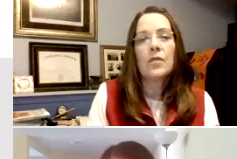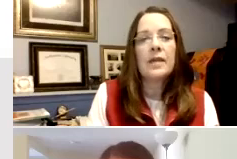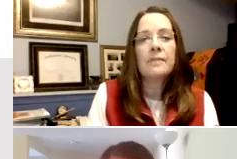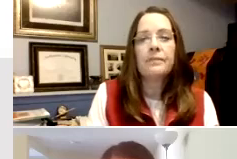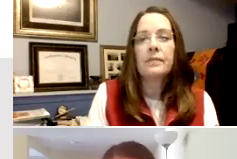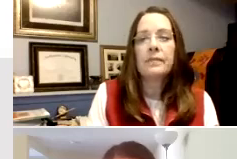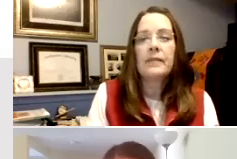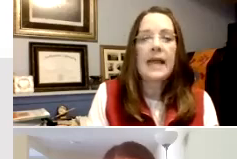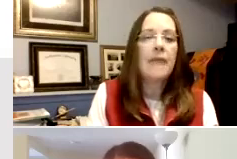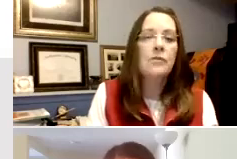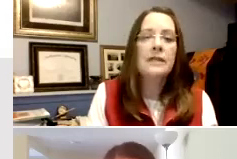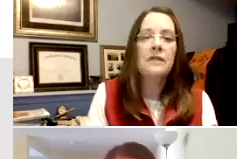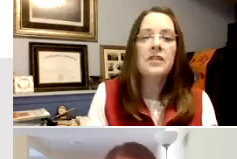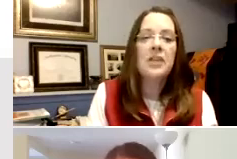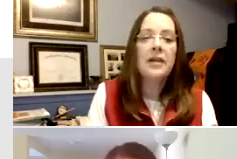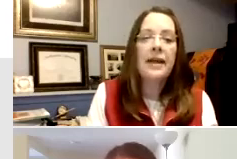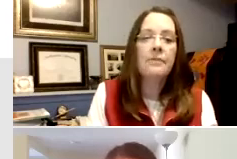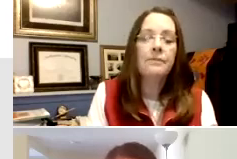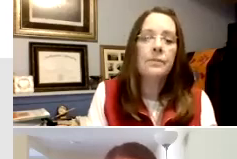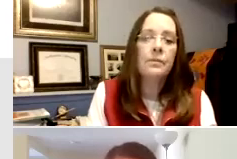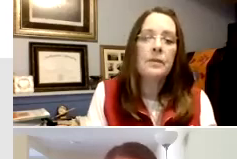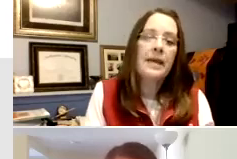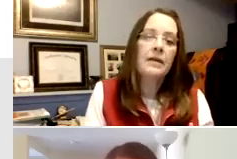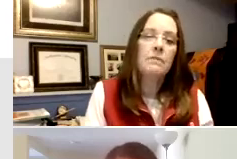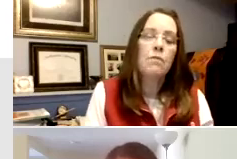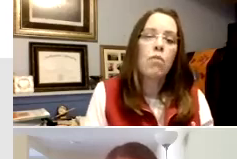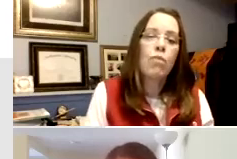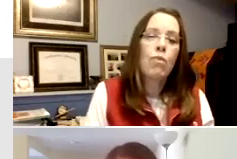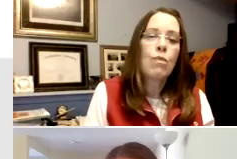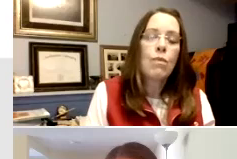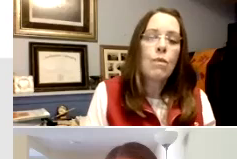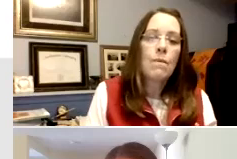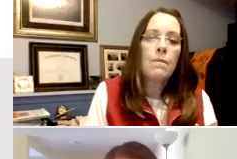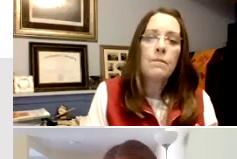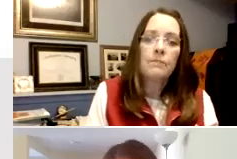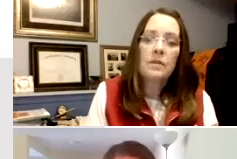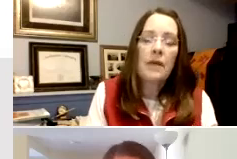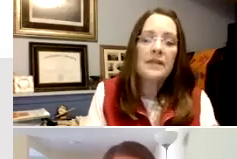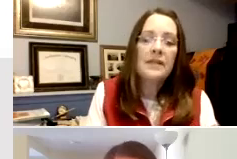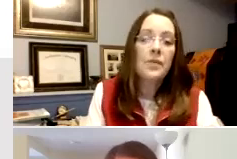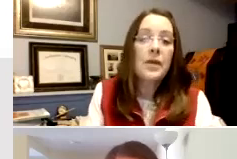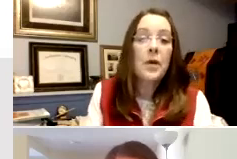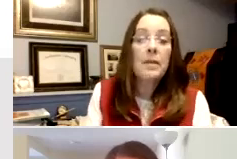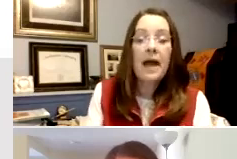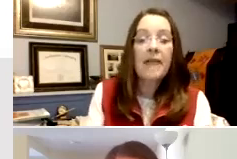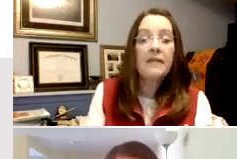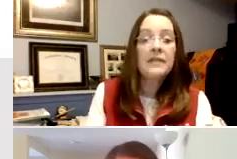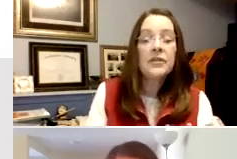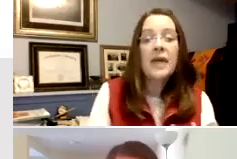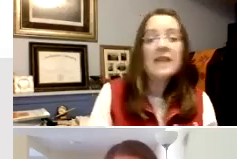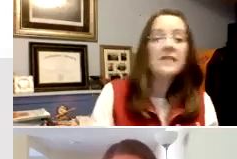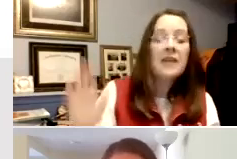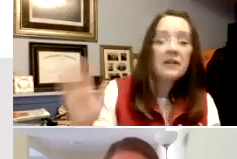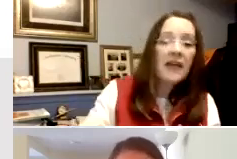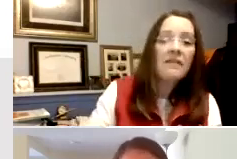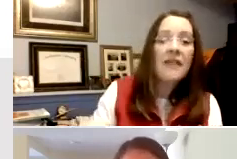getting 3s for this. Yeah, unmute yourself and shout it out. What about now? 3. I would say 3, or maybe a high phase 2. And